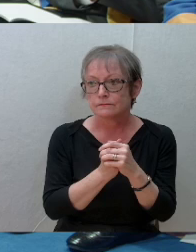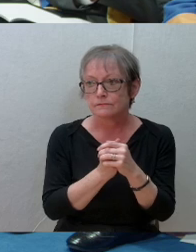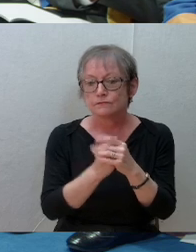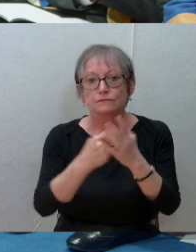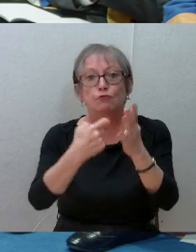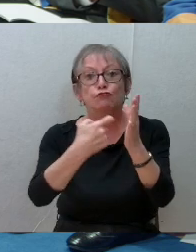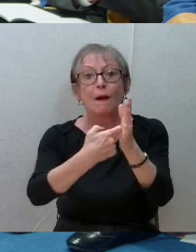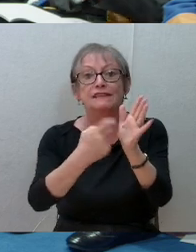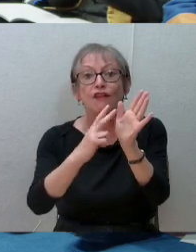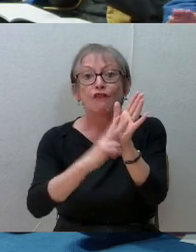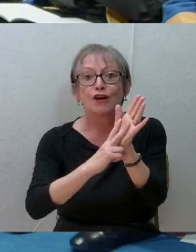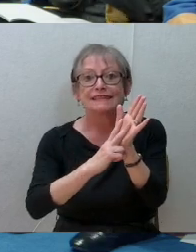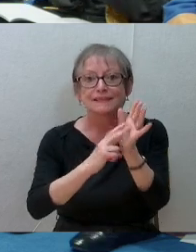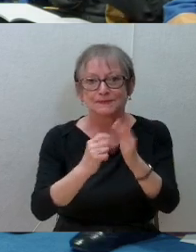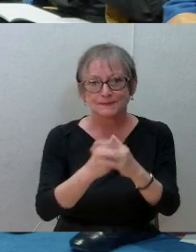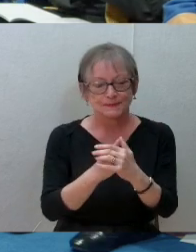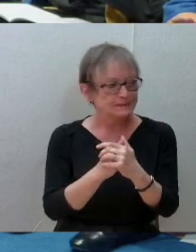Rohit Verdi.